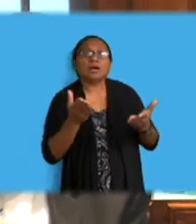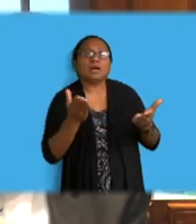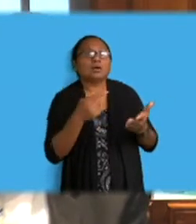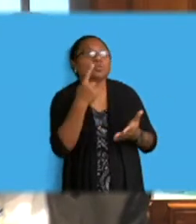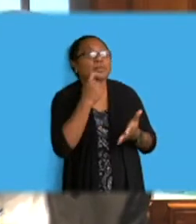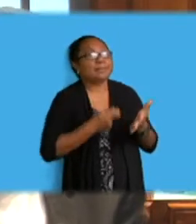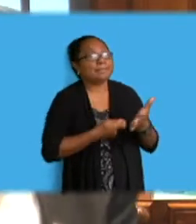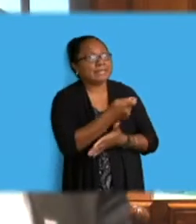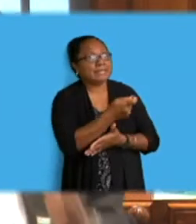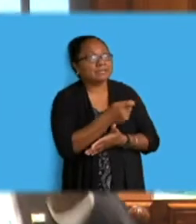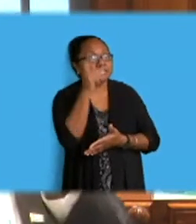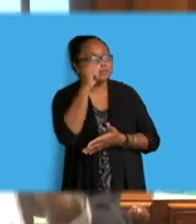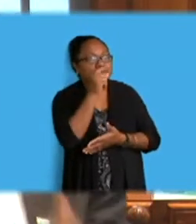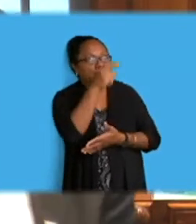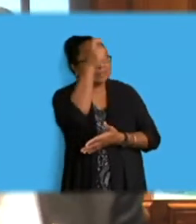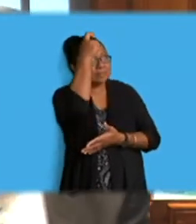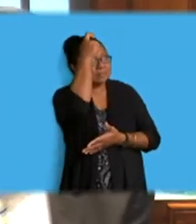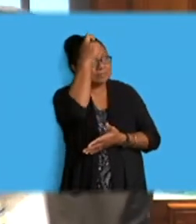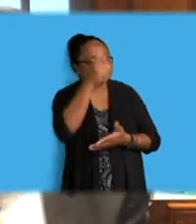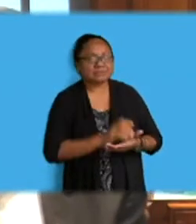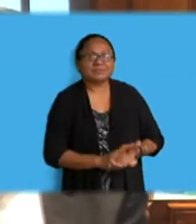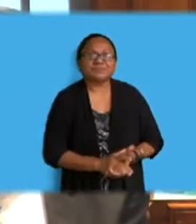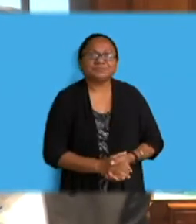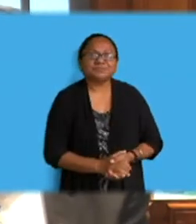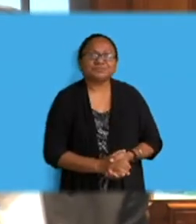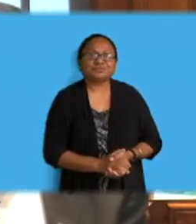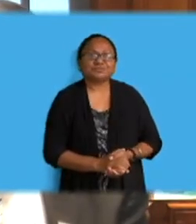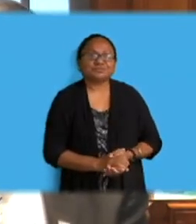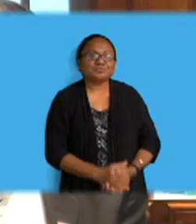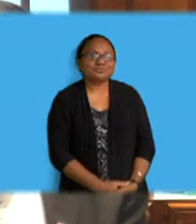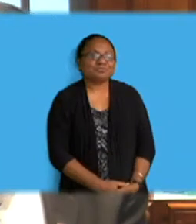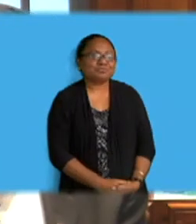Who will pay for this shortfall?